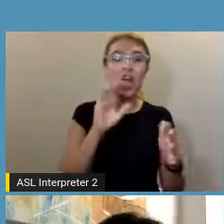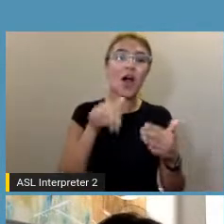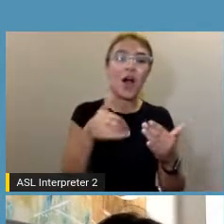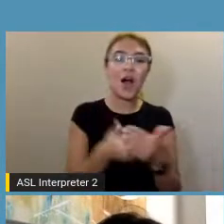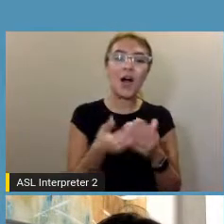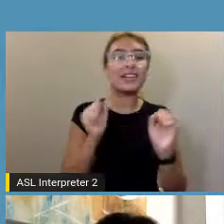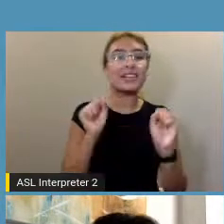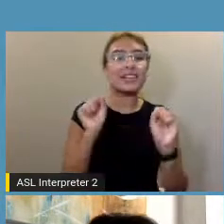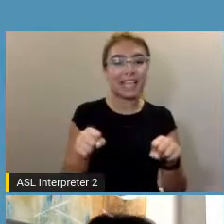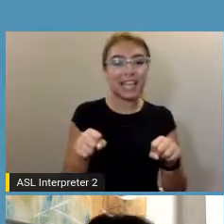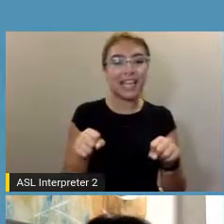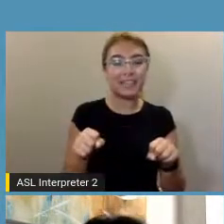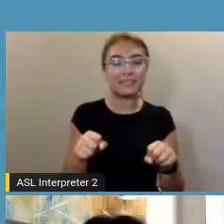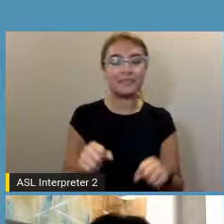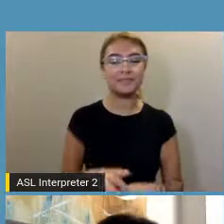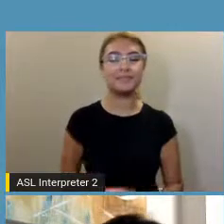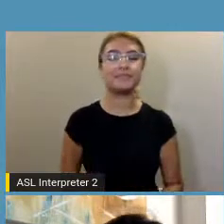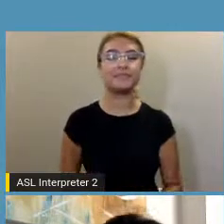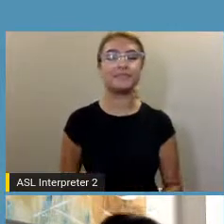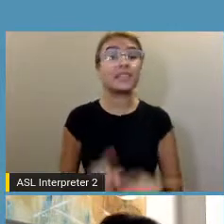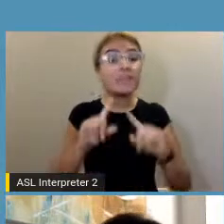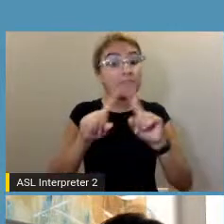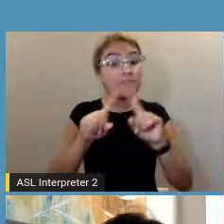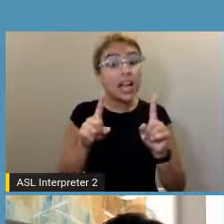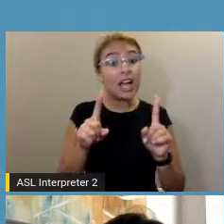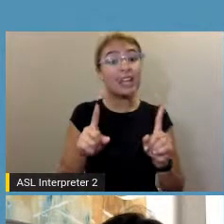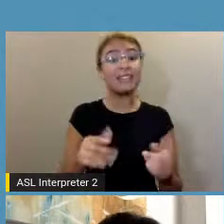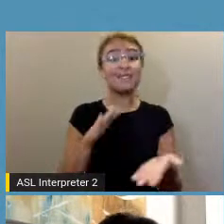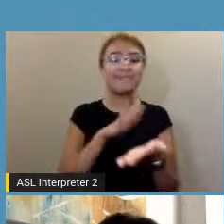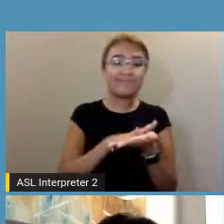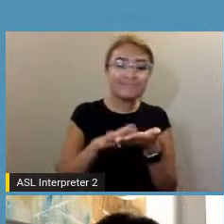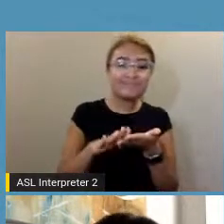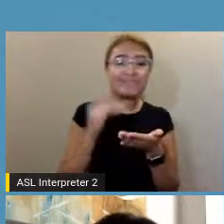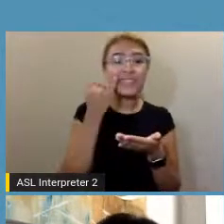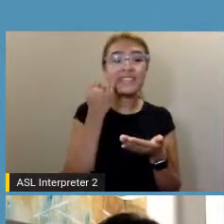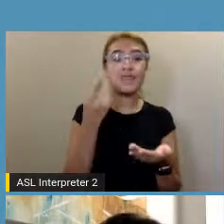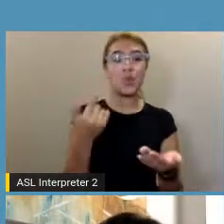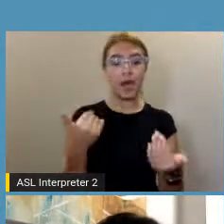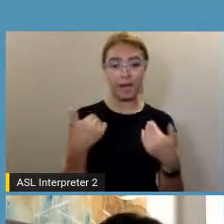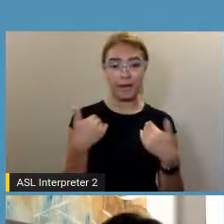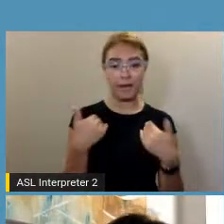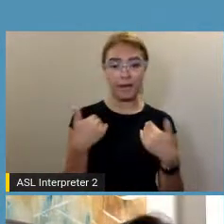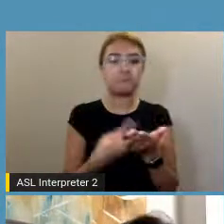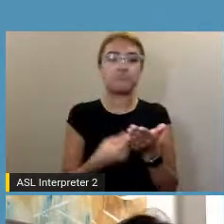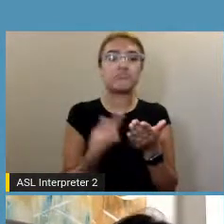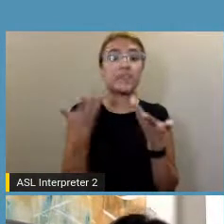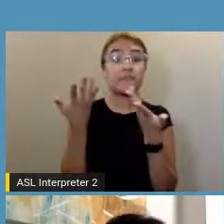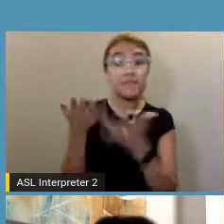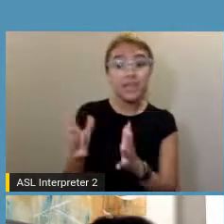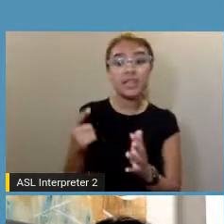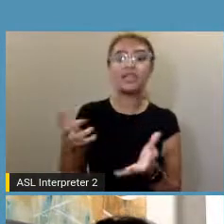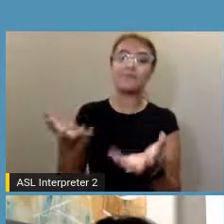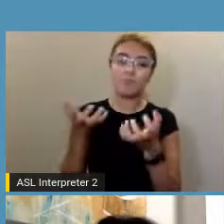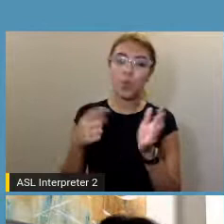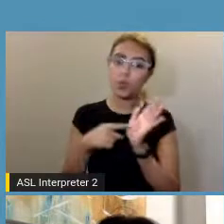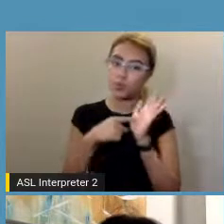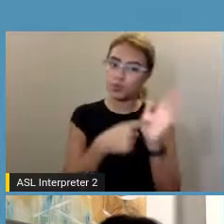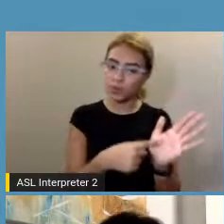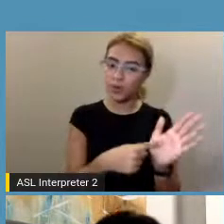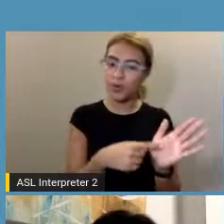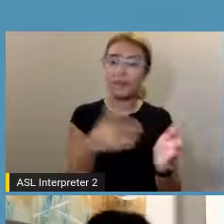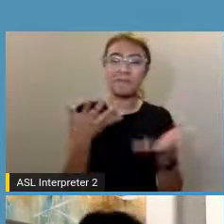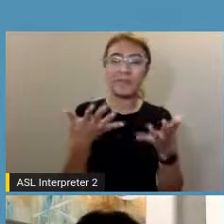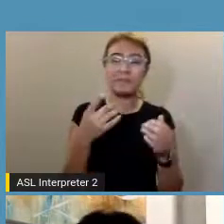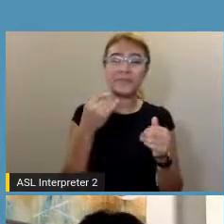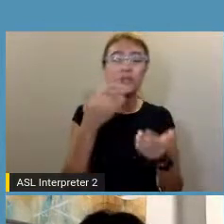allow you to do these things. But it's very nice if you already have something done and you want to show it, especially with the pandemic. This might be a good